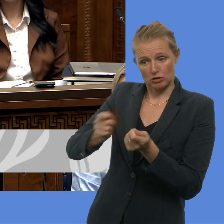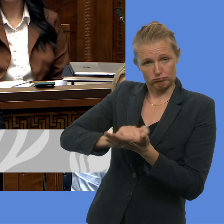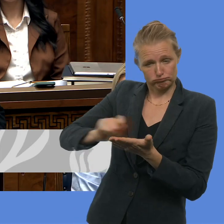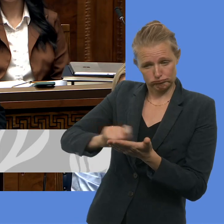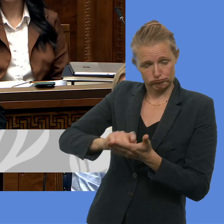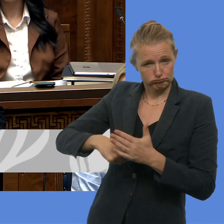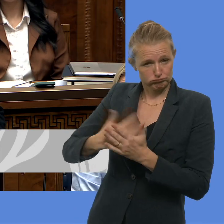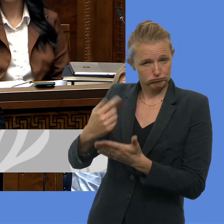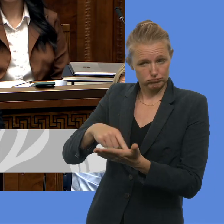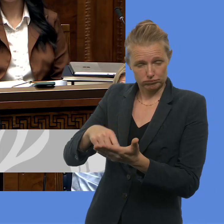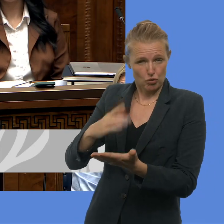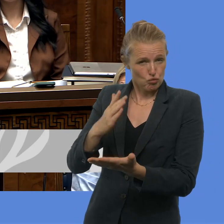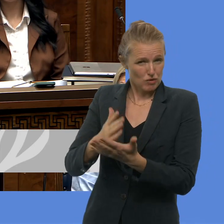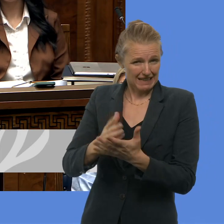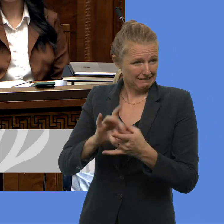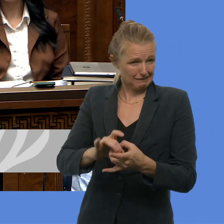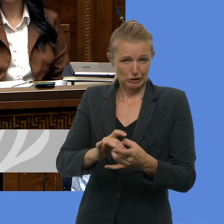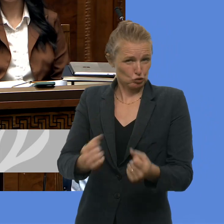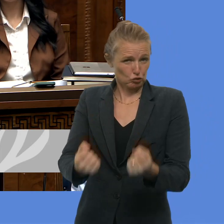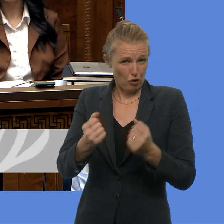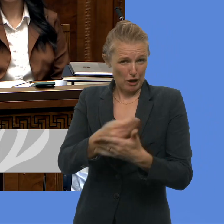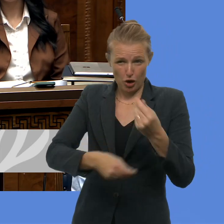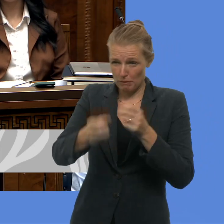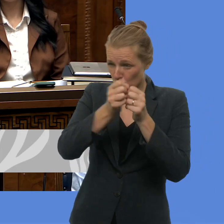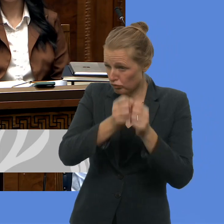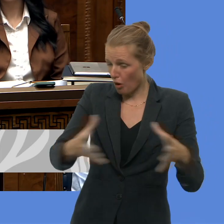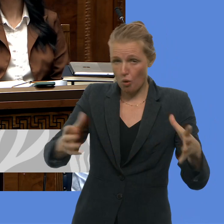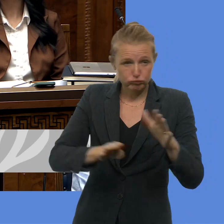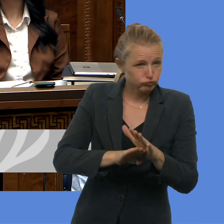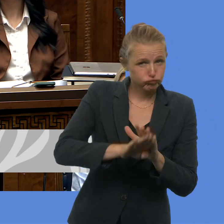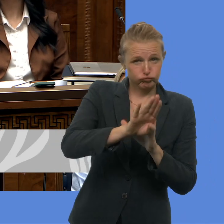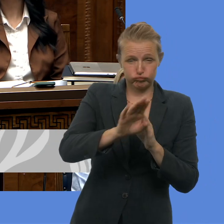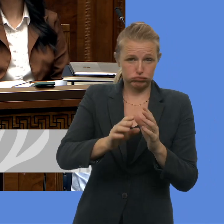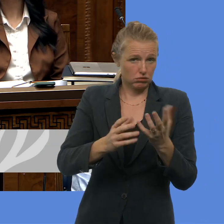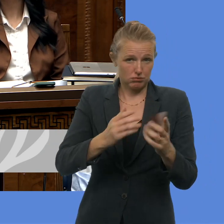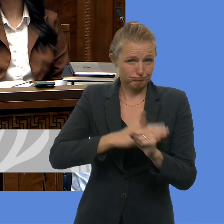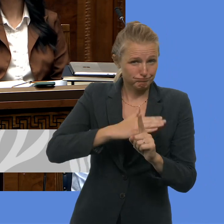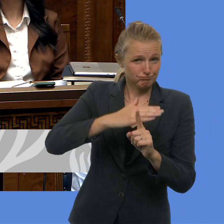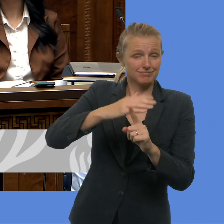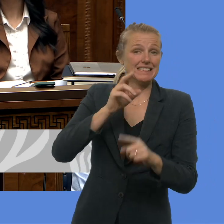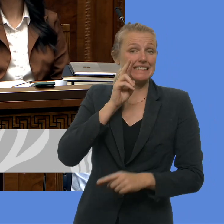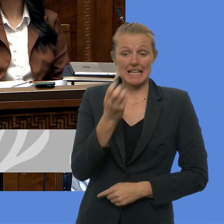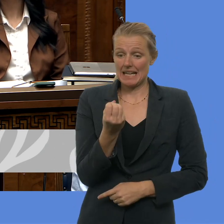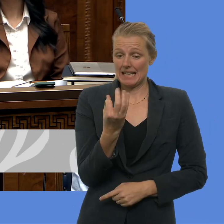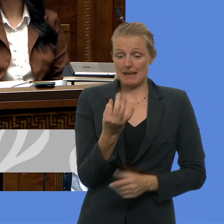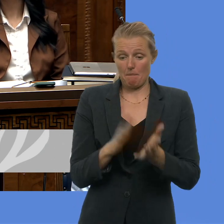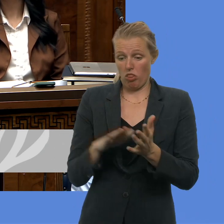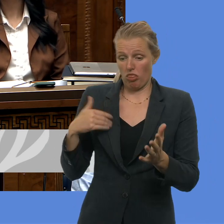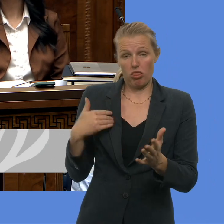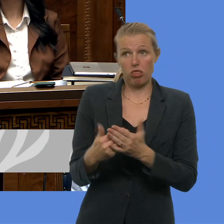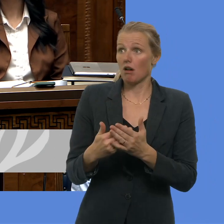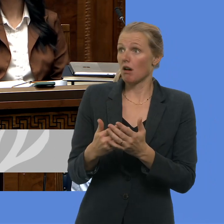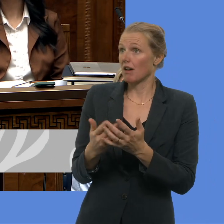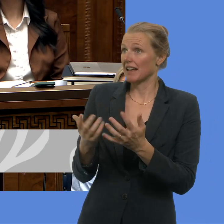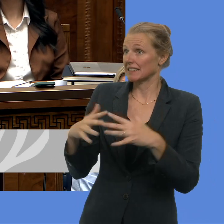much about growing our strong economy. You can see all the opportunities that have been created over the course of the last 18 months since the Executive was